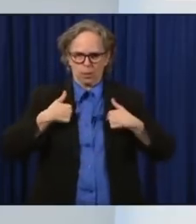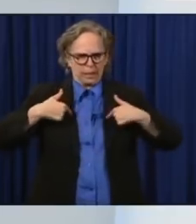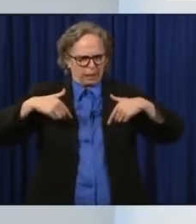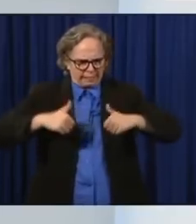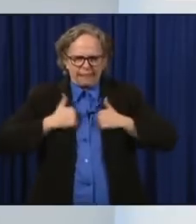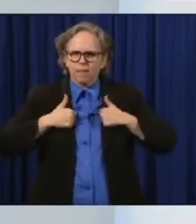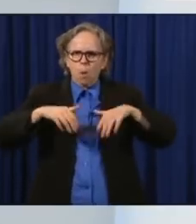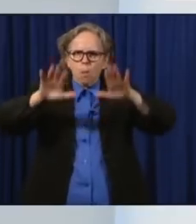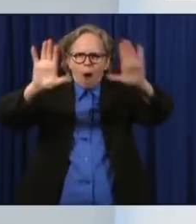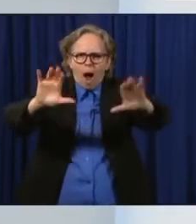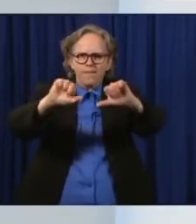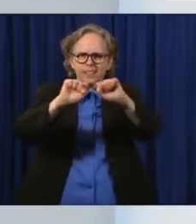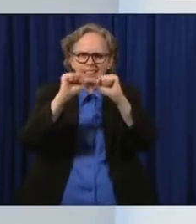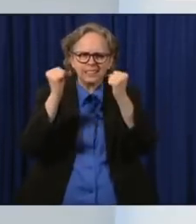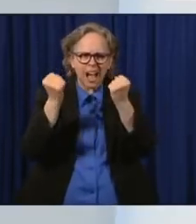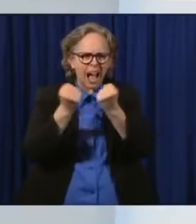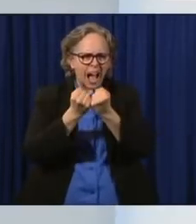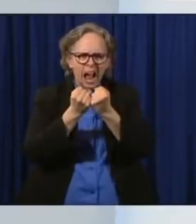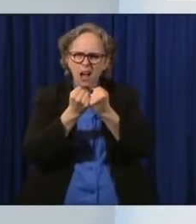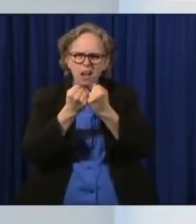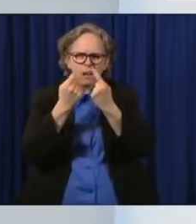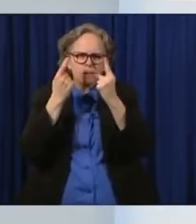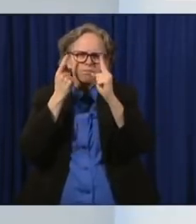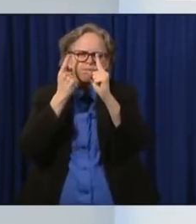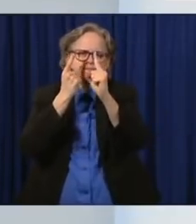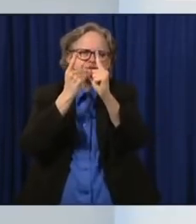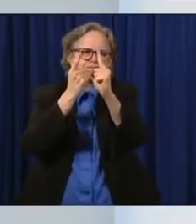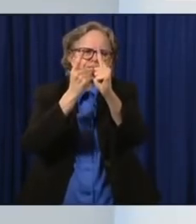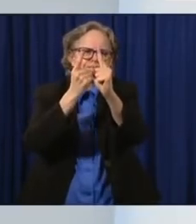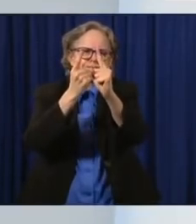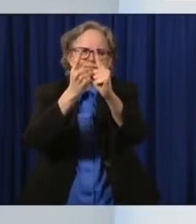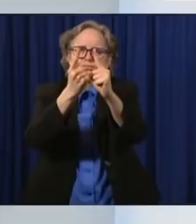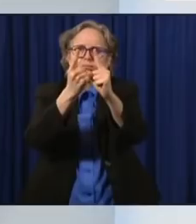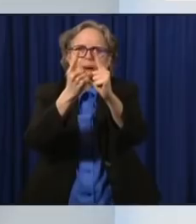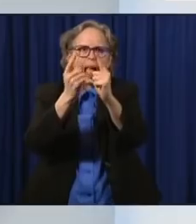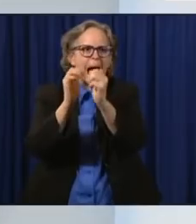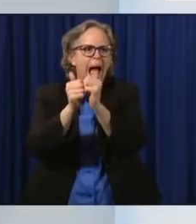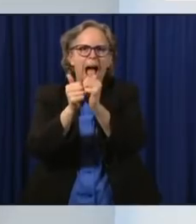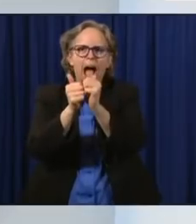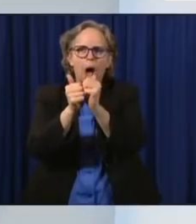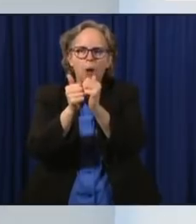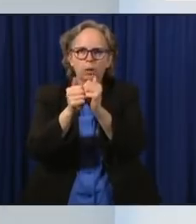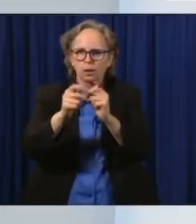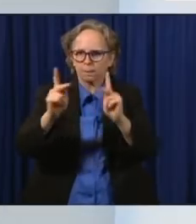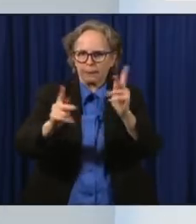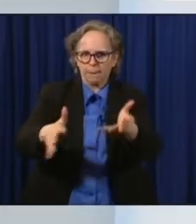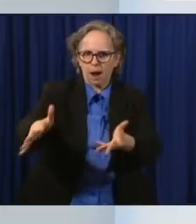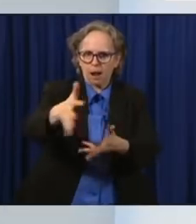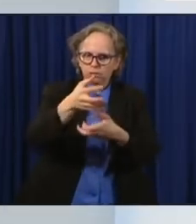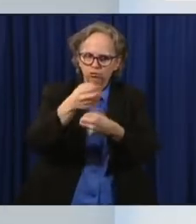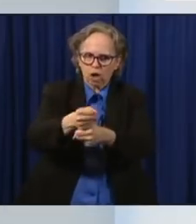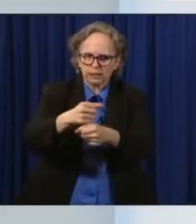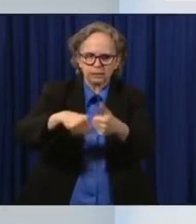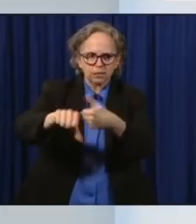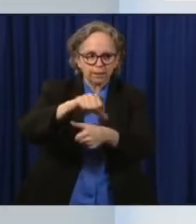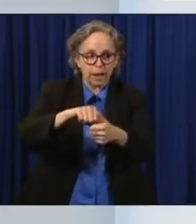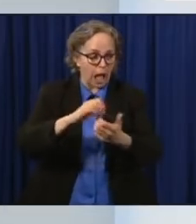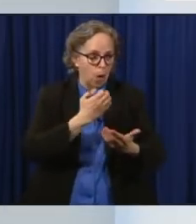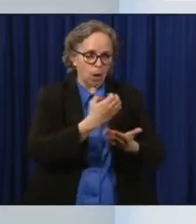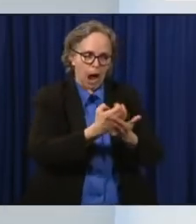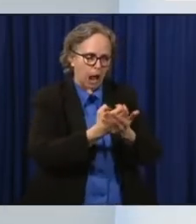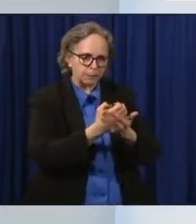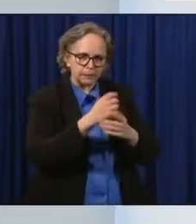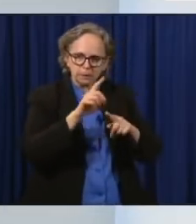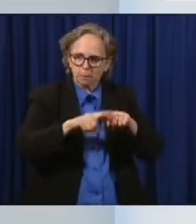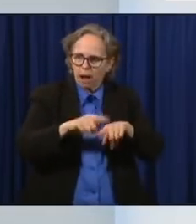a thriving society is dependent upon public trust with each other. That's what our economy is based on. That's what most things